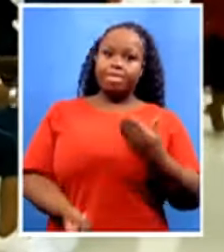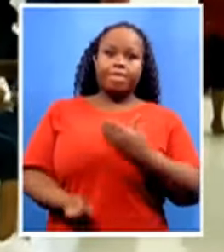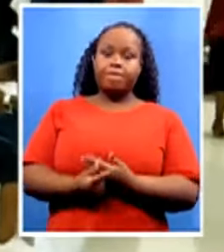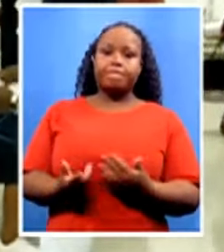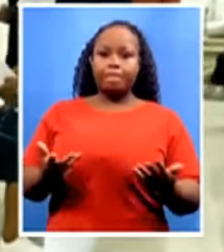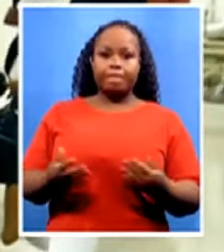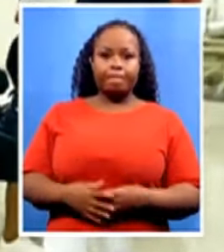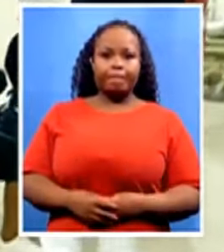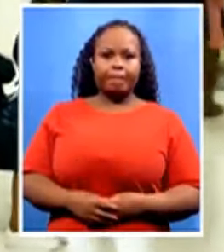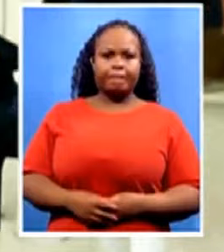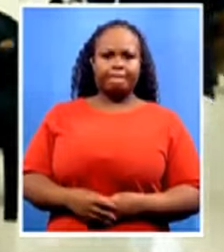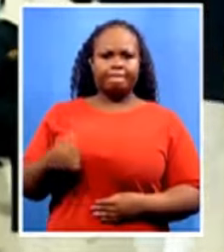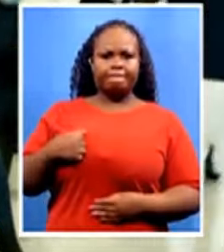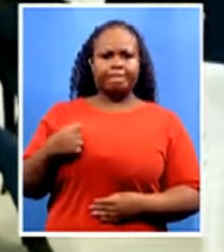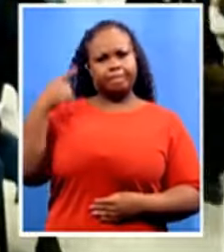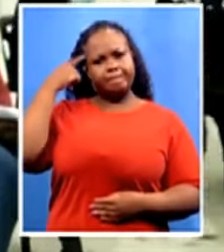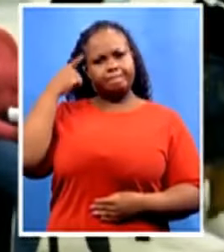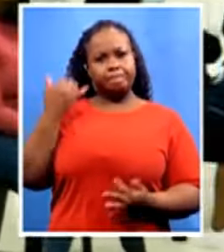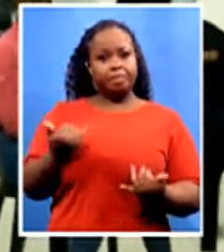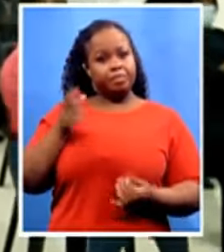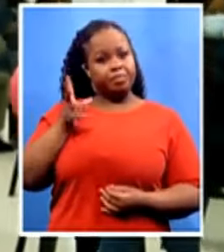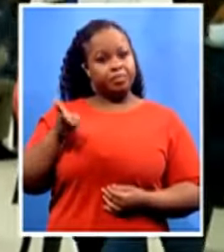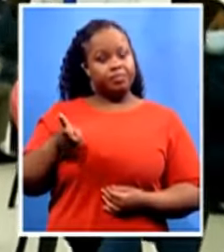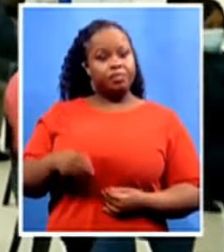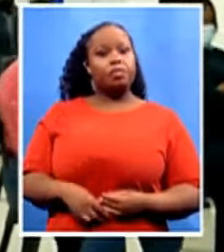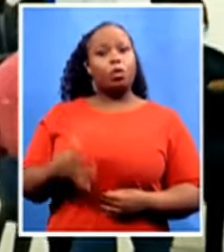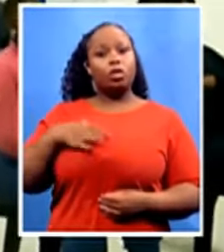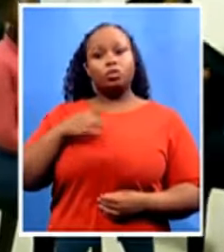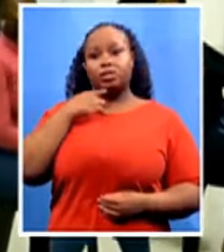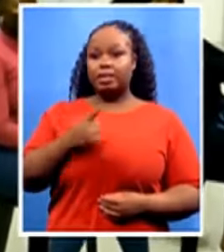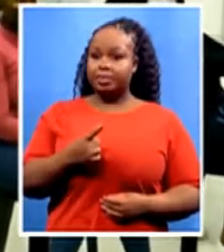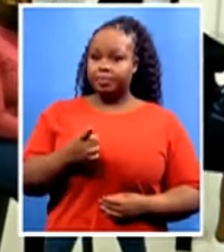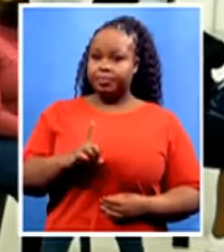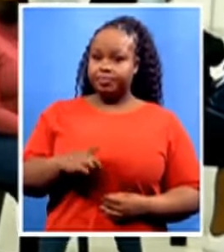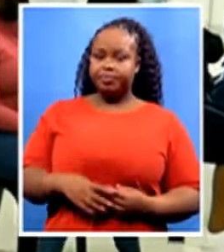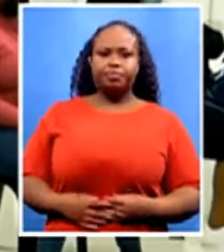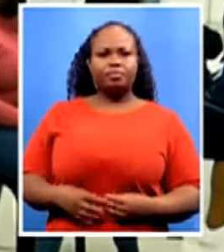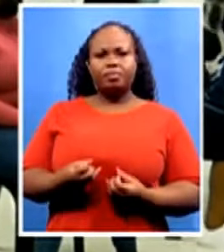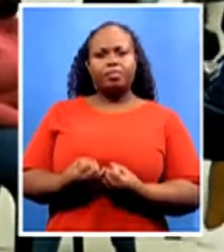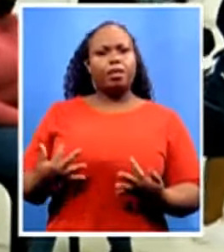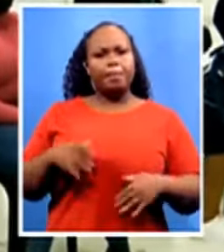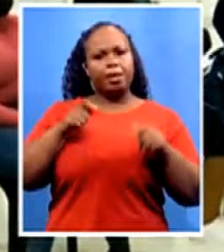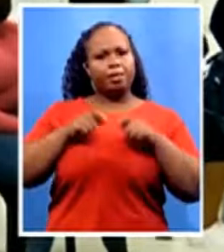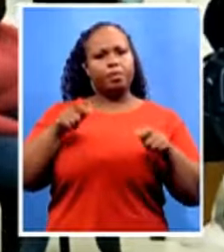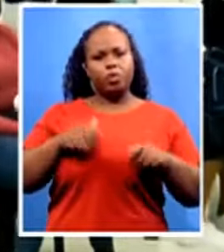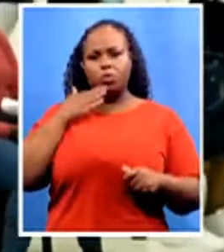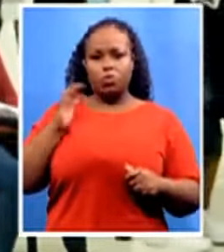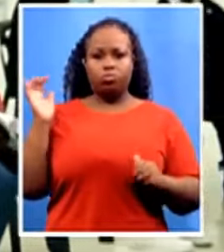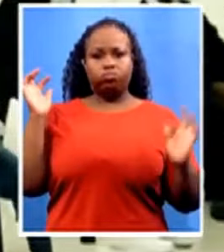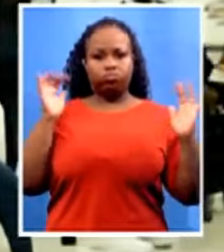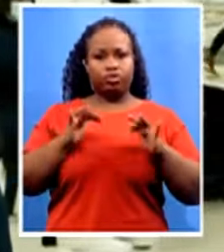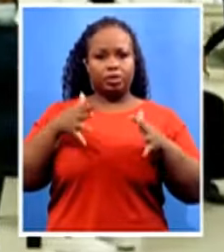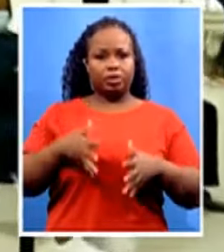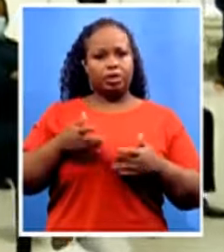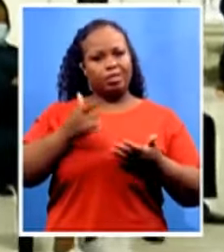to also mention the fact that a lot of people who have come here, the people that I've spoken off camera that I haven't spoken